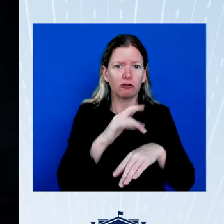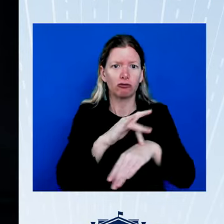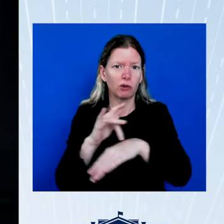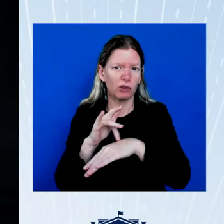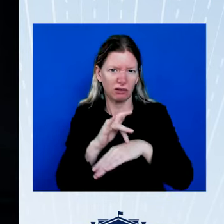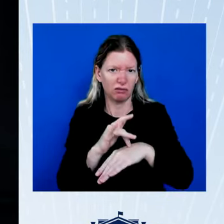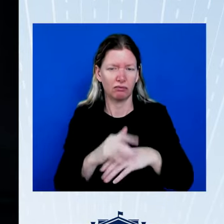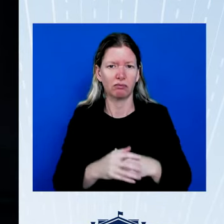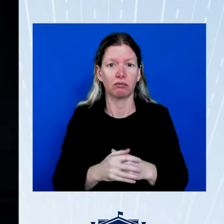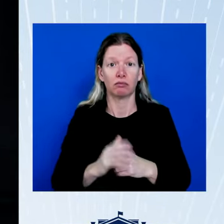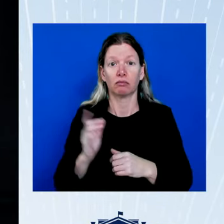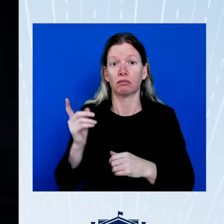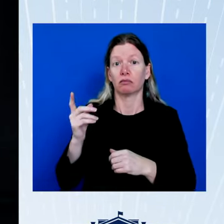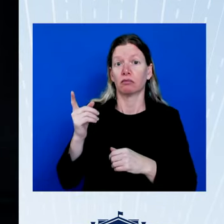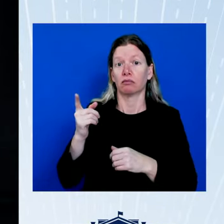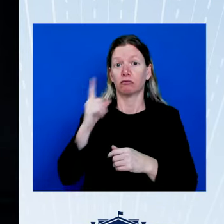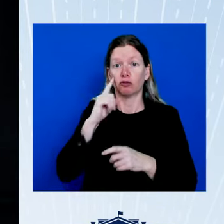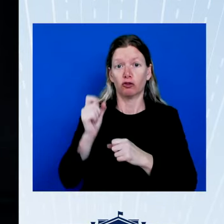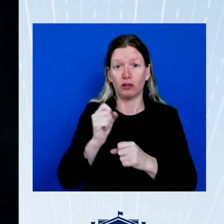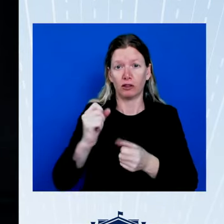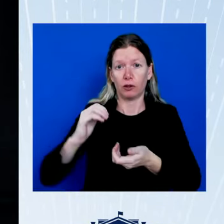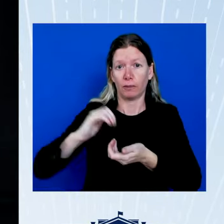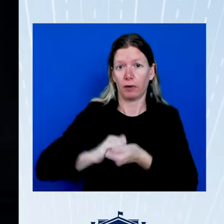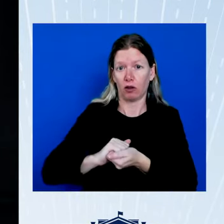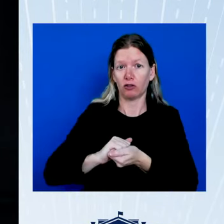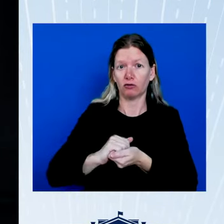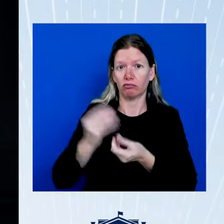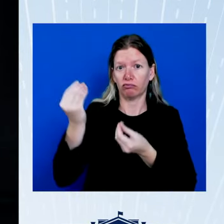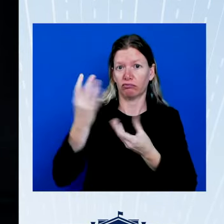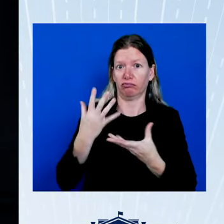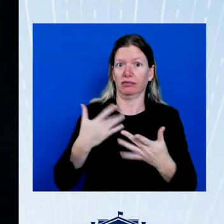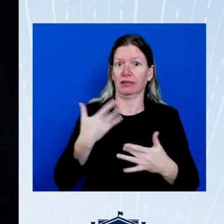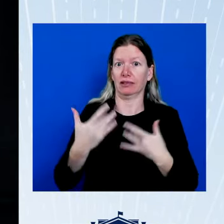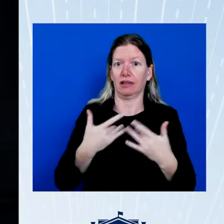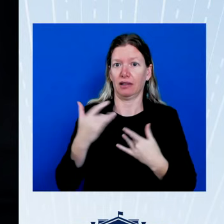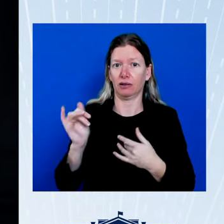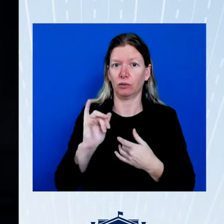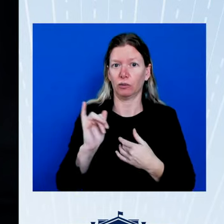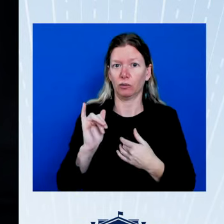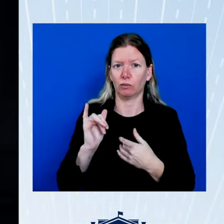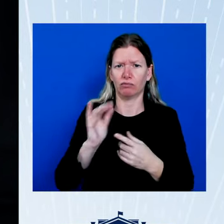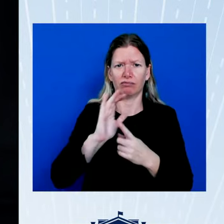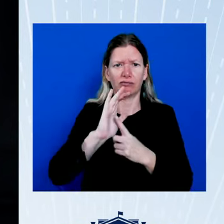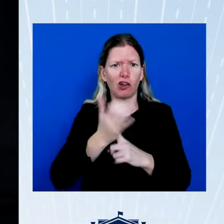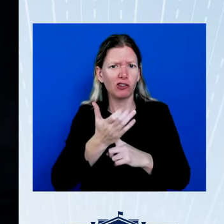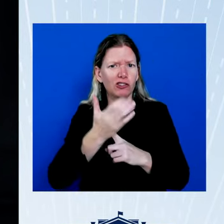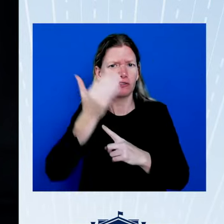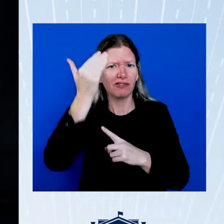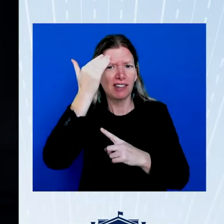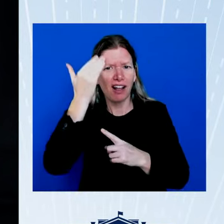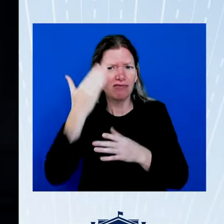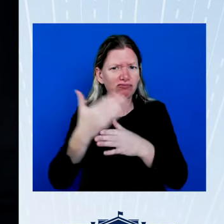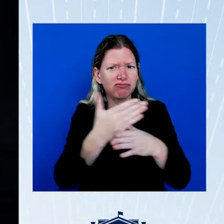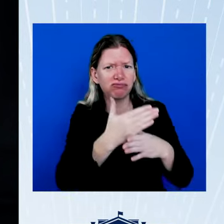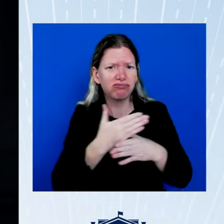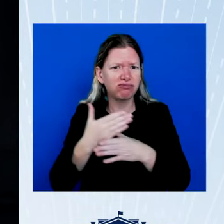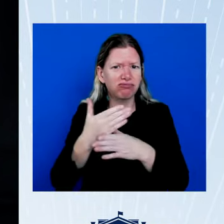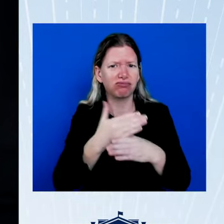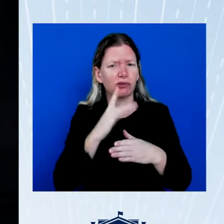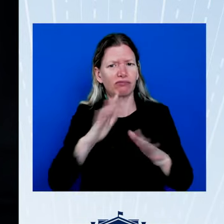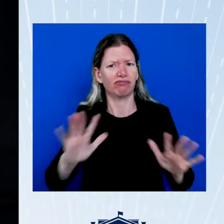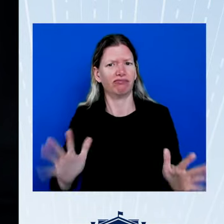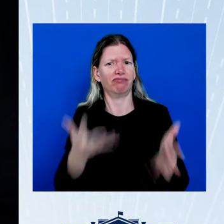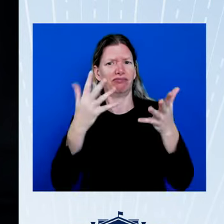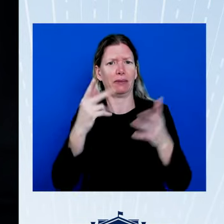quote, foster a culture of knowledge sharing which elevates Pacific Islander voices through an extensive digitization